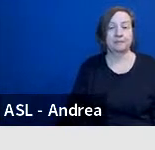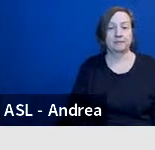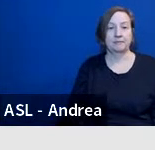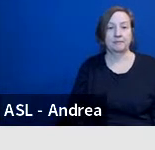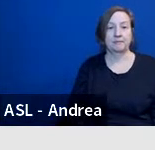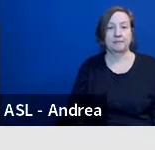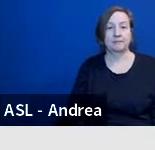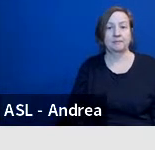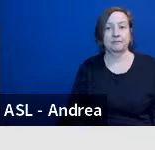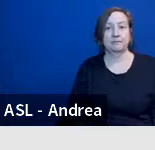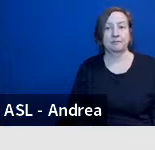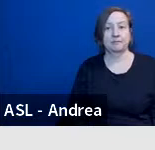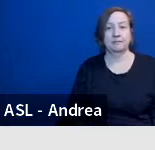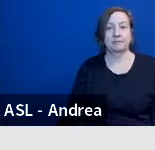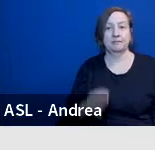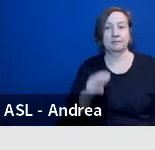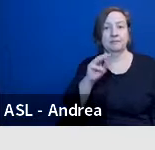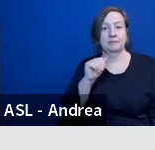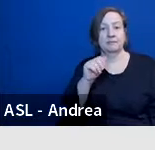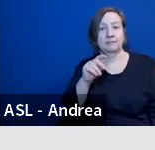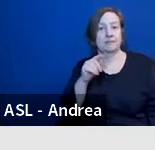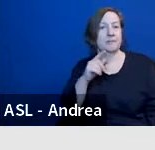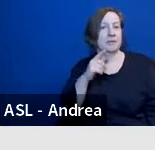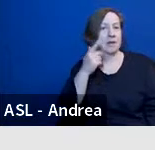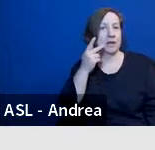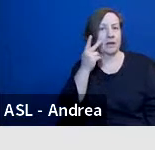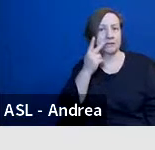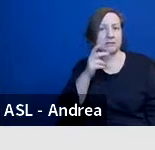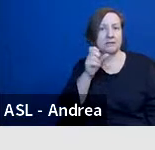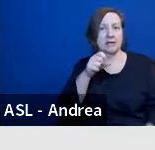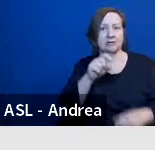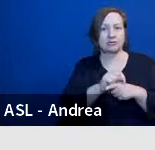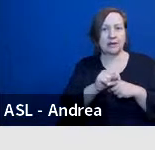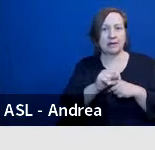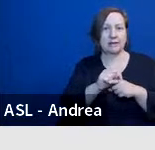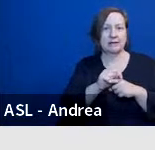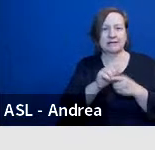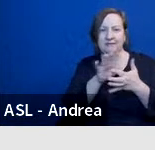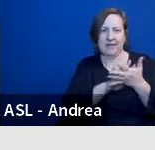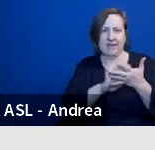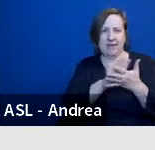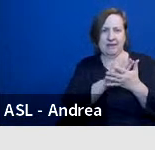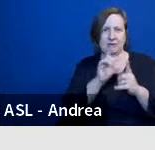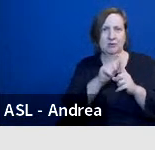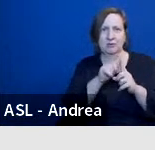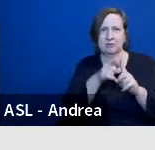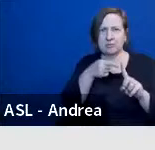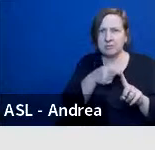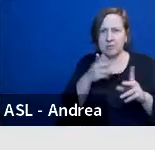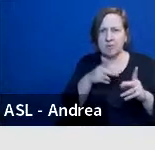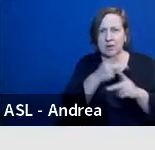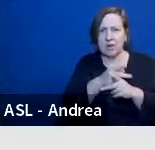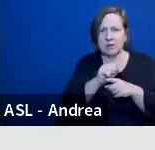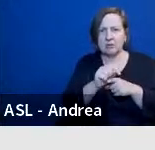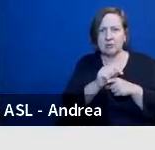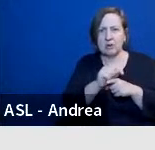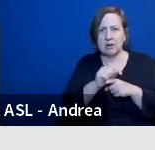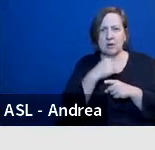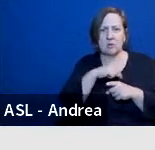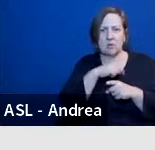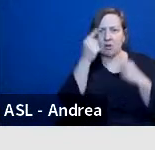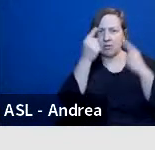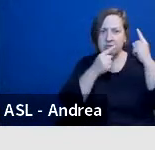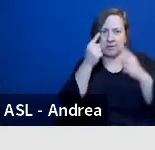Yeah, I just see that. I mean, training is a little bit of a vague term. So if we could drill down into exactly what kind of trainings we're thinking